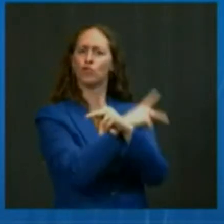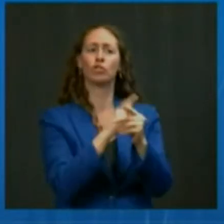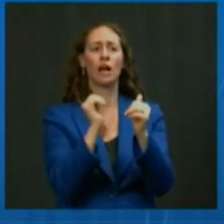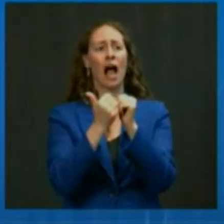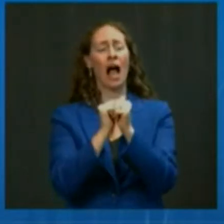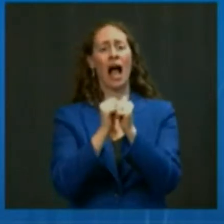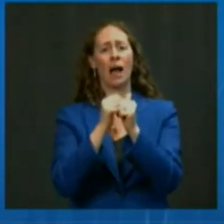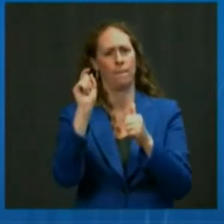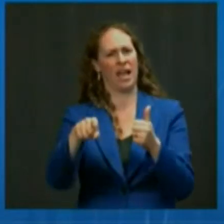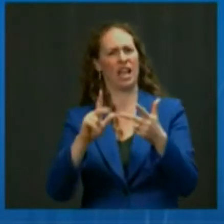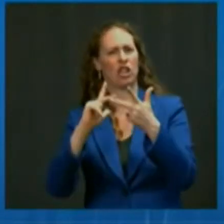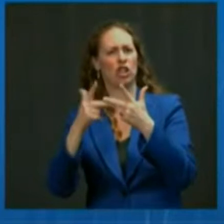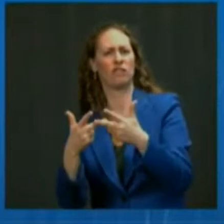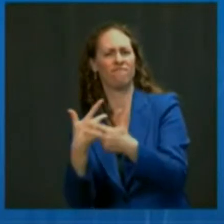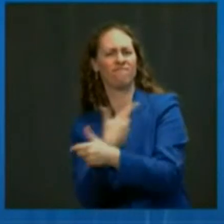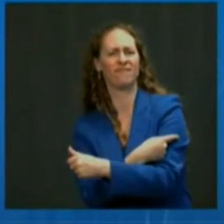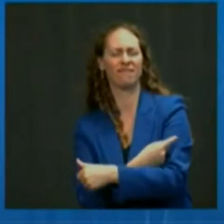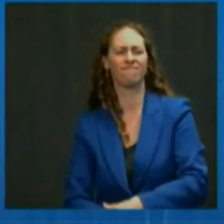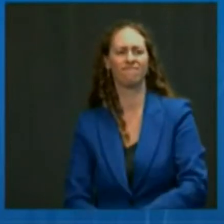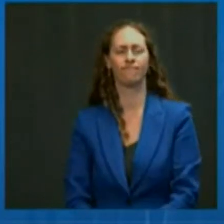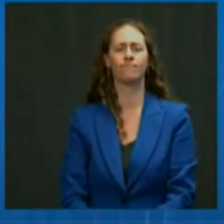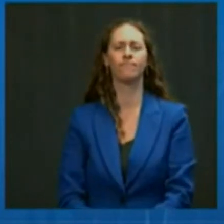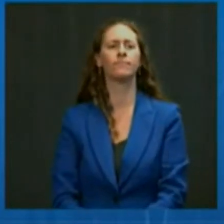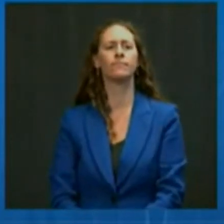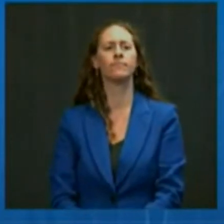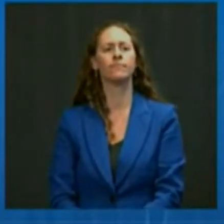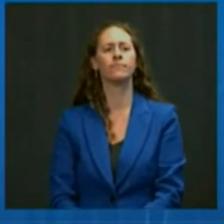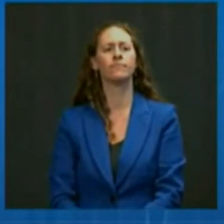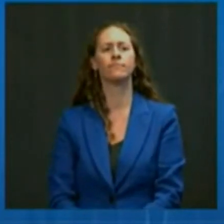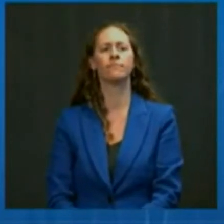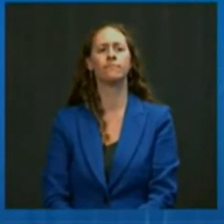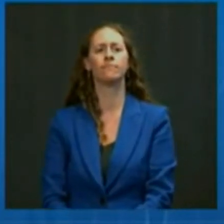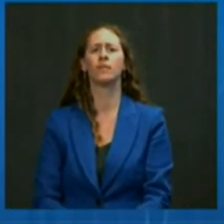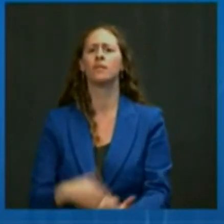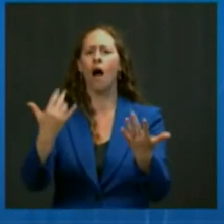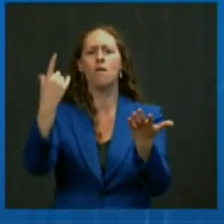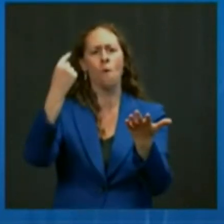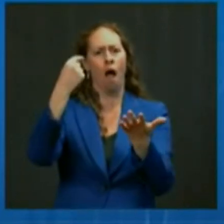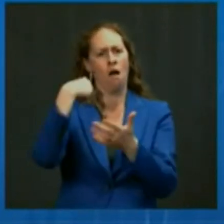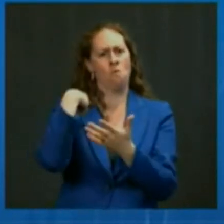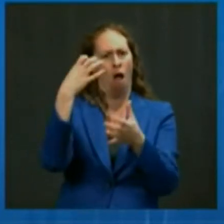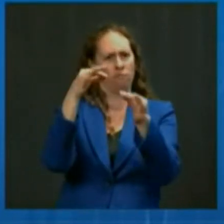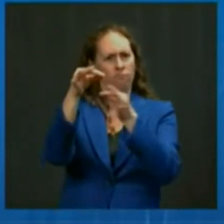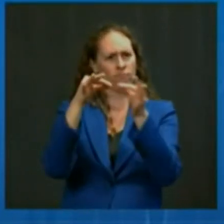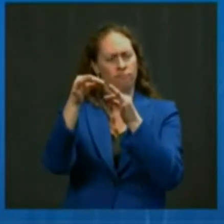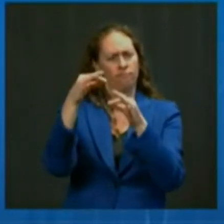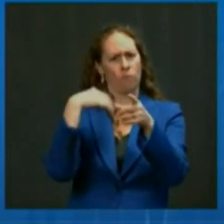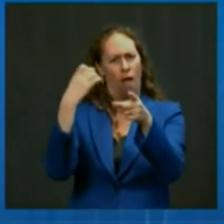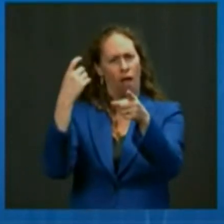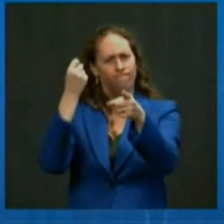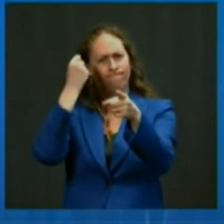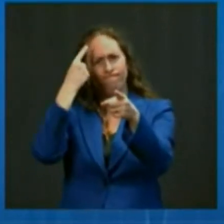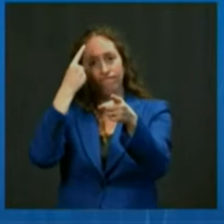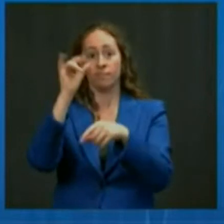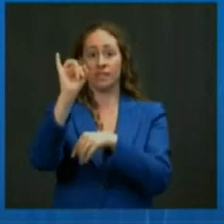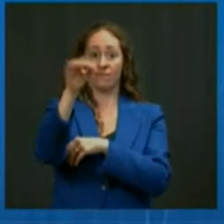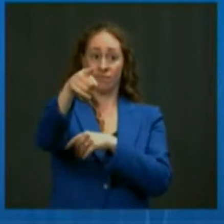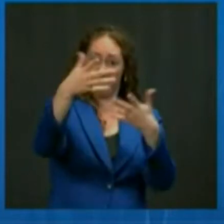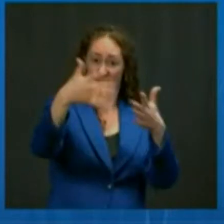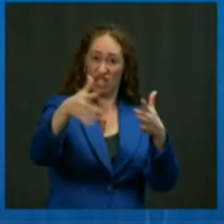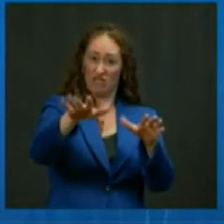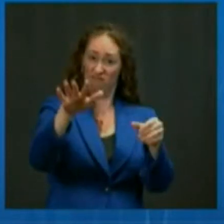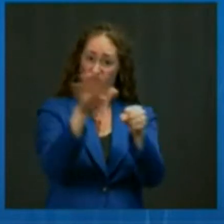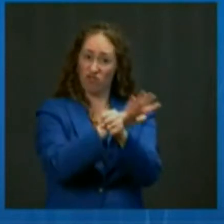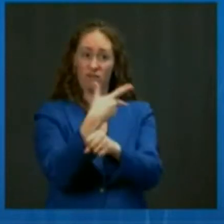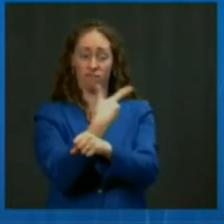possible. So here's what you need to know. If you are fully vaccinated, you still have a high degree of protection